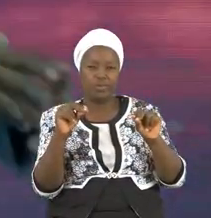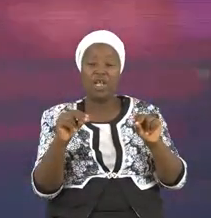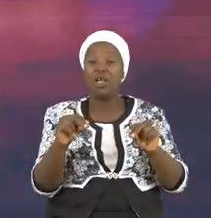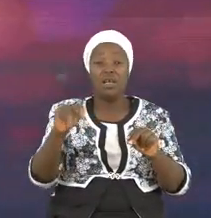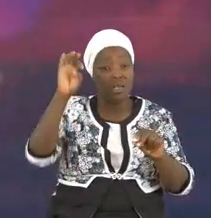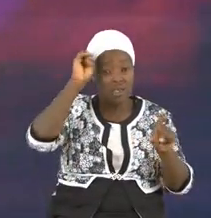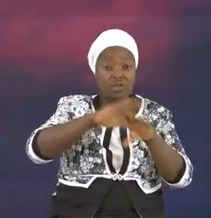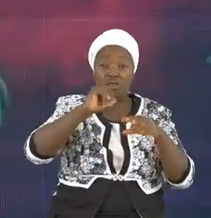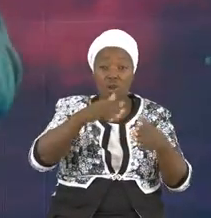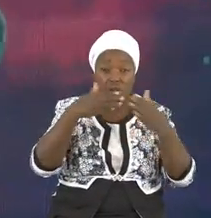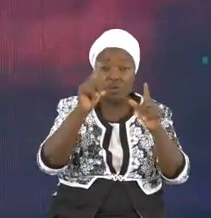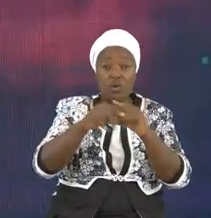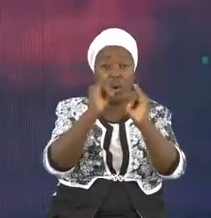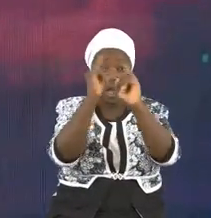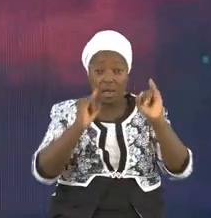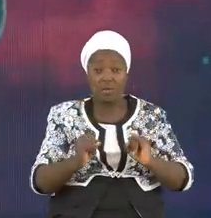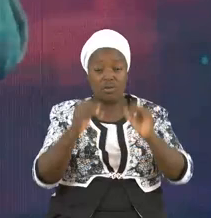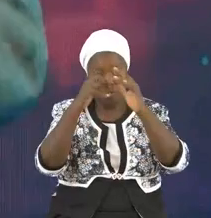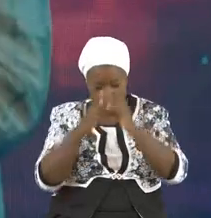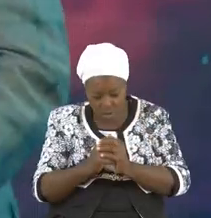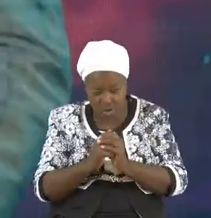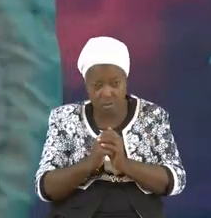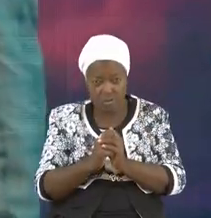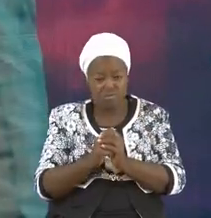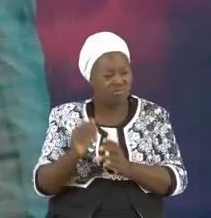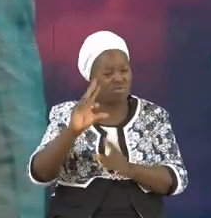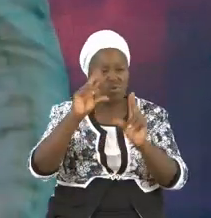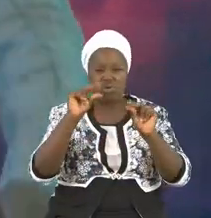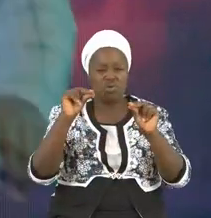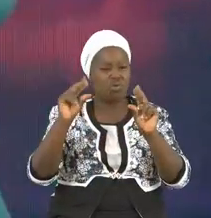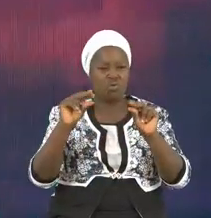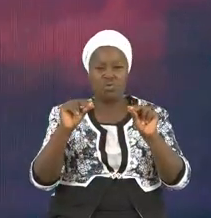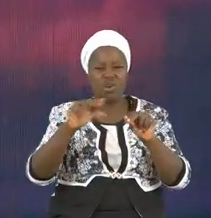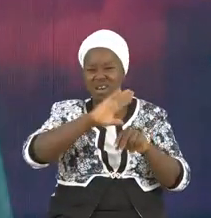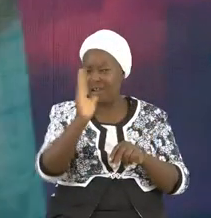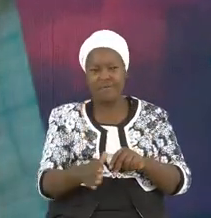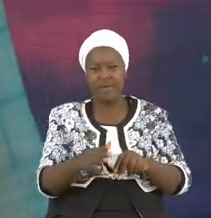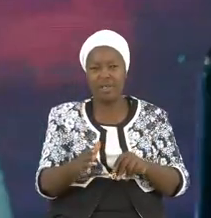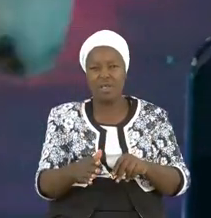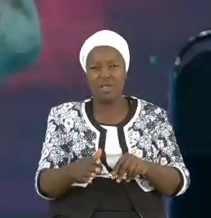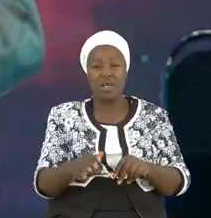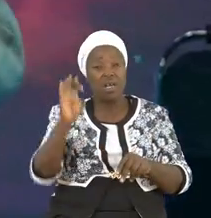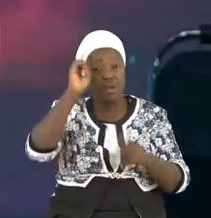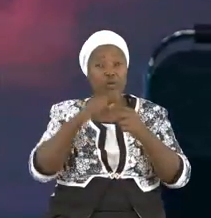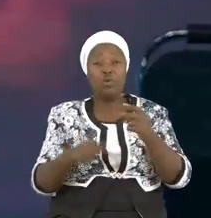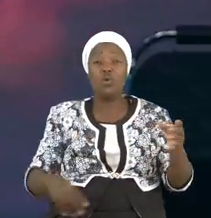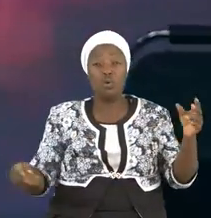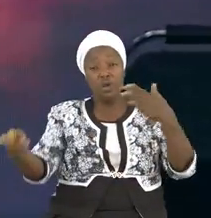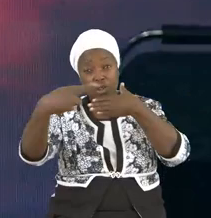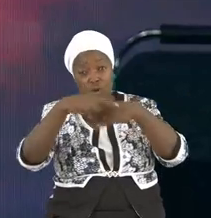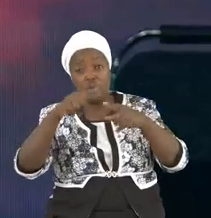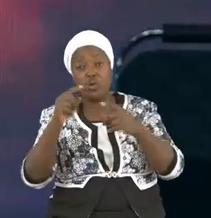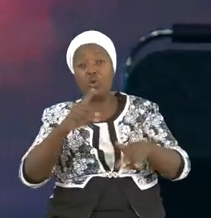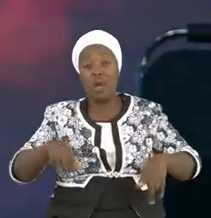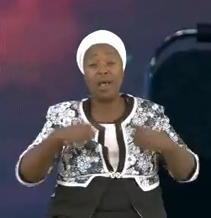idol worship. He will not do that. He wants to restore you to life completely.